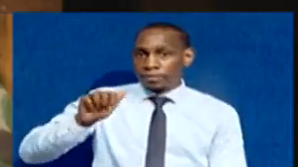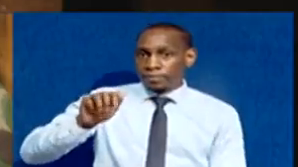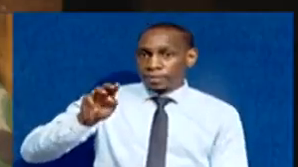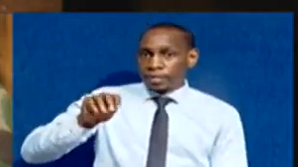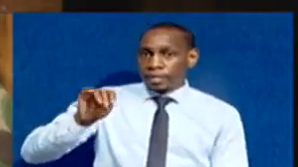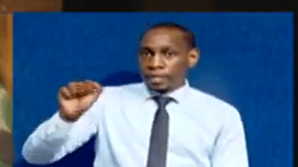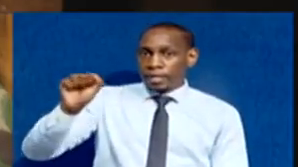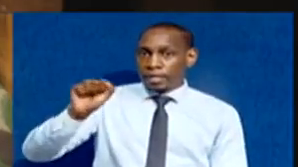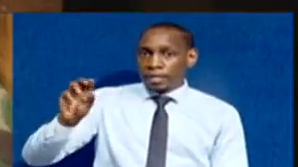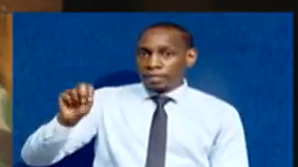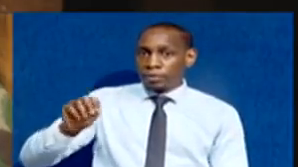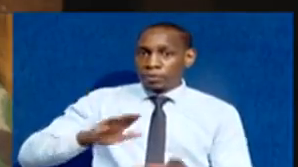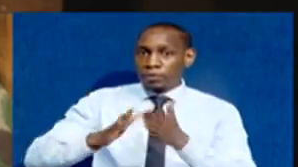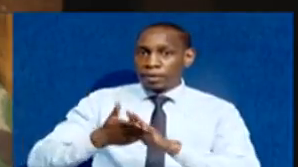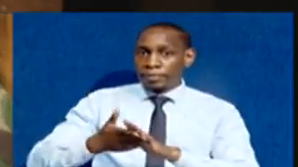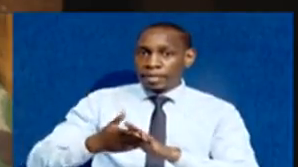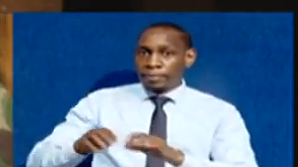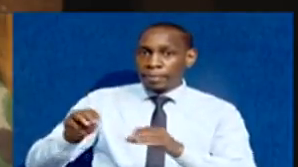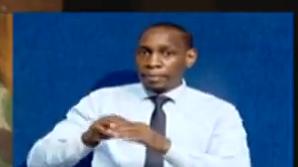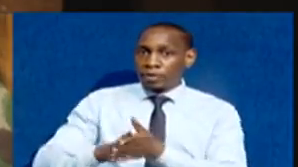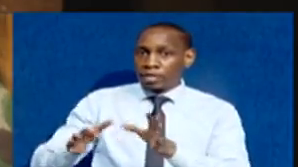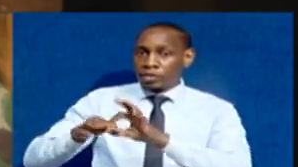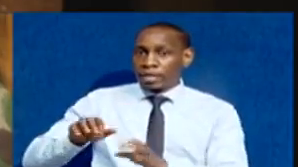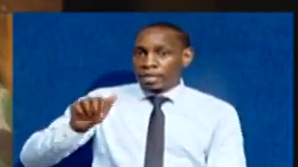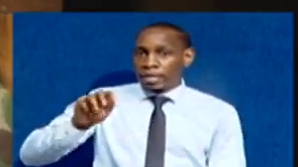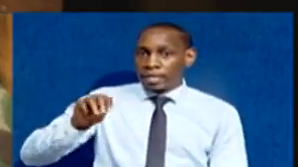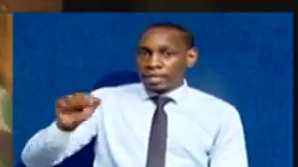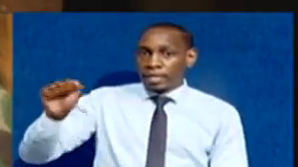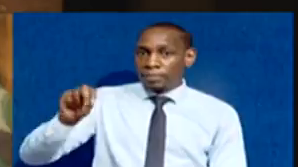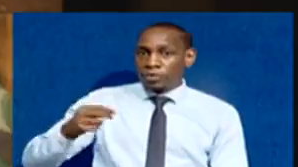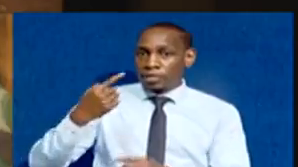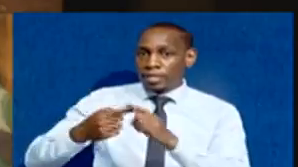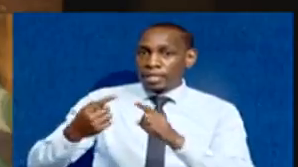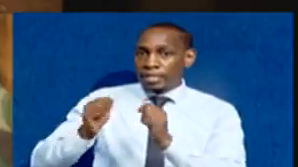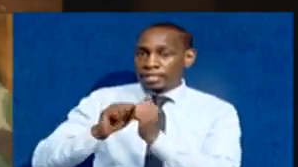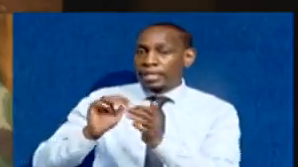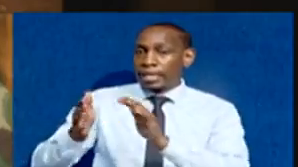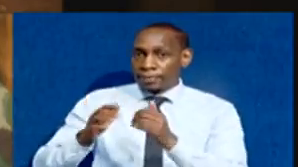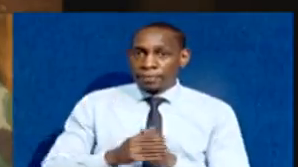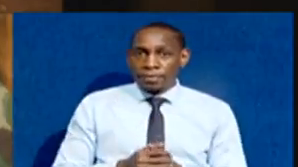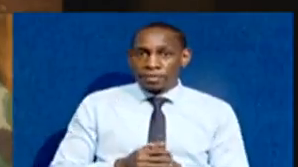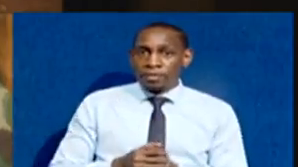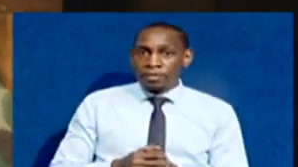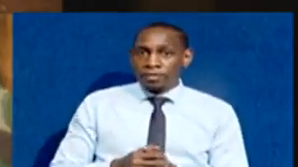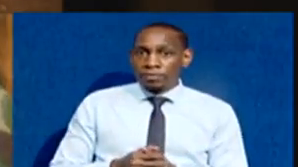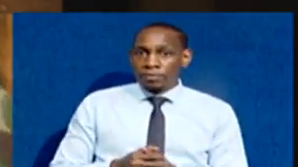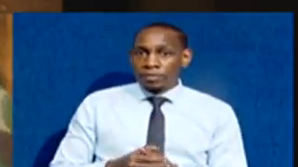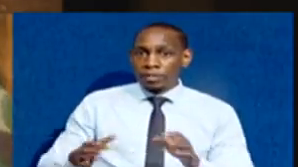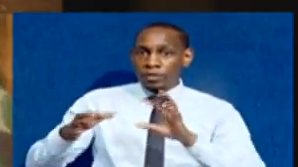AMISOM. We became a member of AMISOM. So we've been in AMISOM now for close to 10 years as part of the